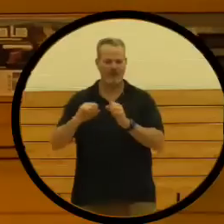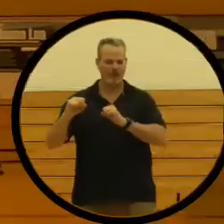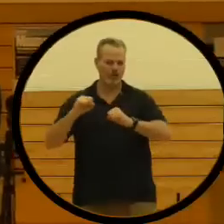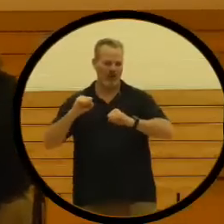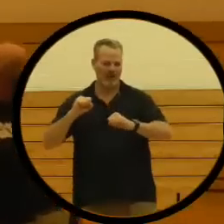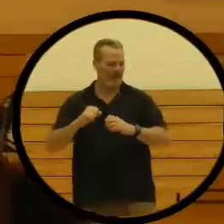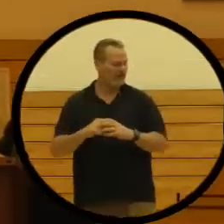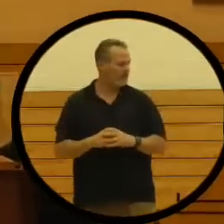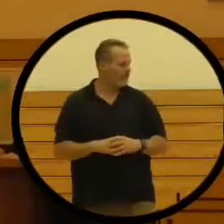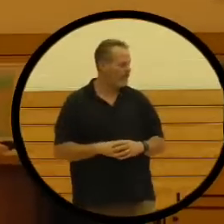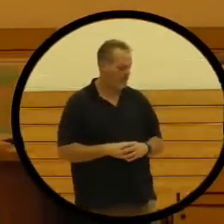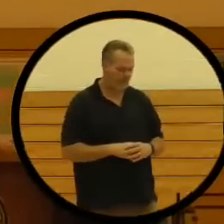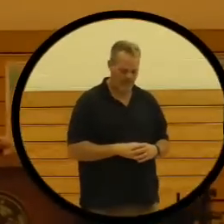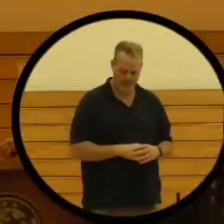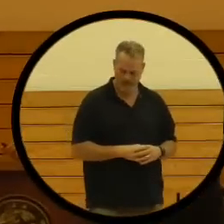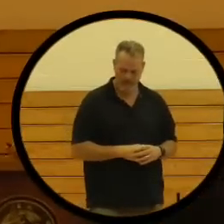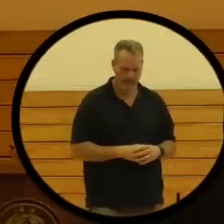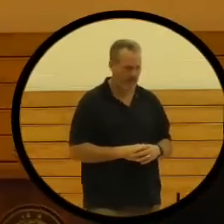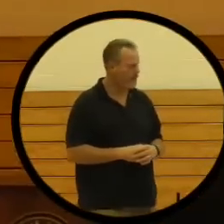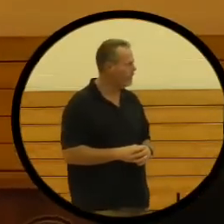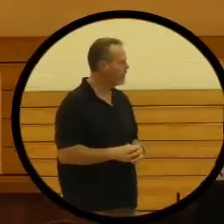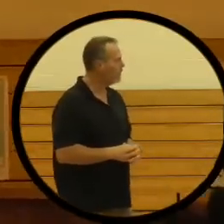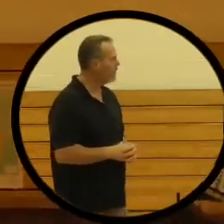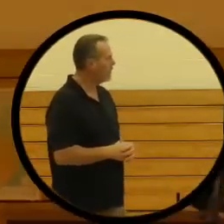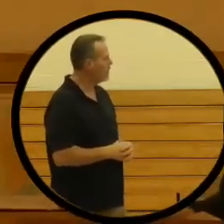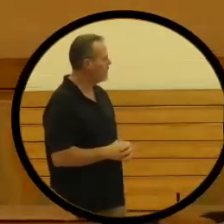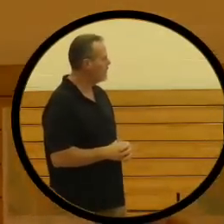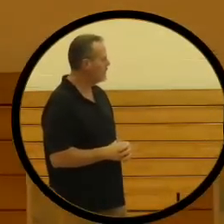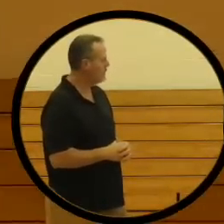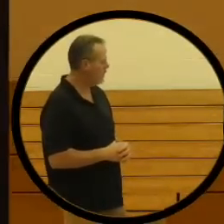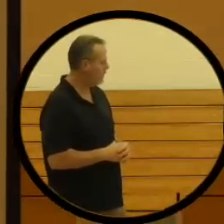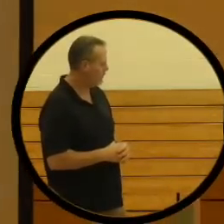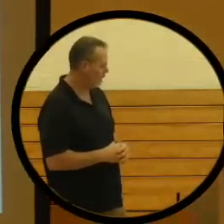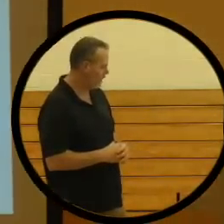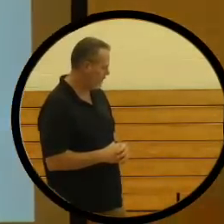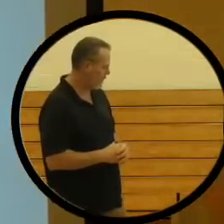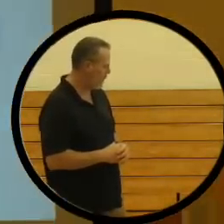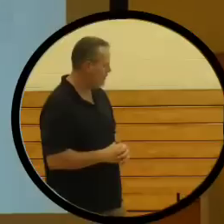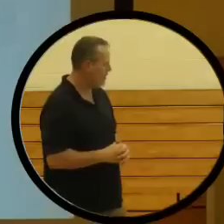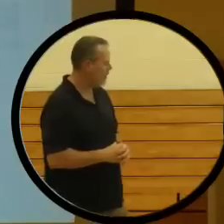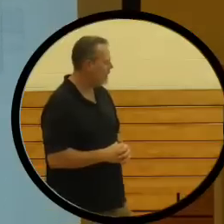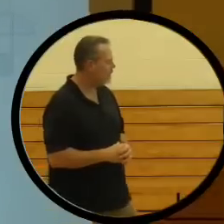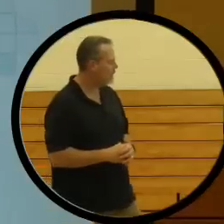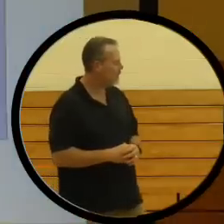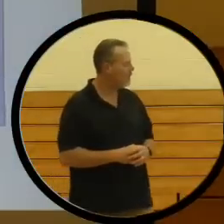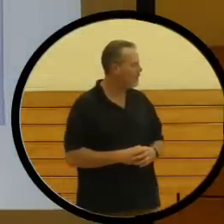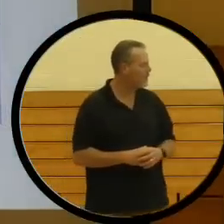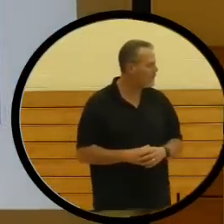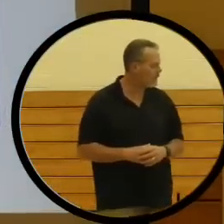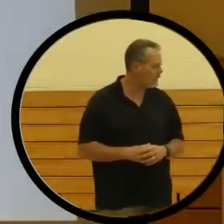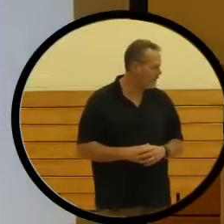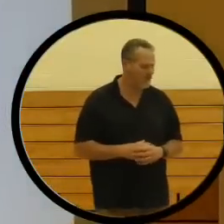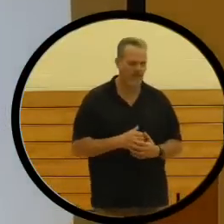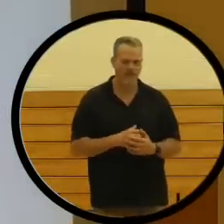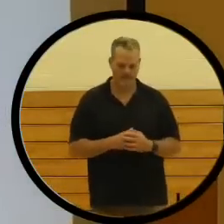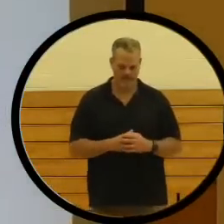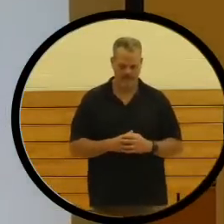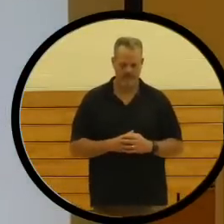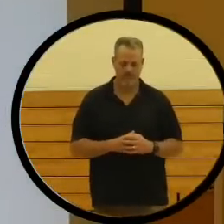So here is here are the earthquakes that have taken place. Oops, got the wrong button